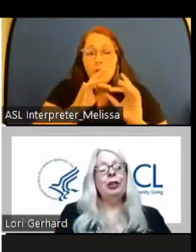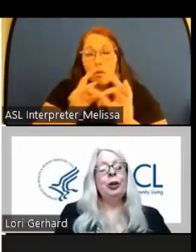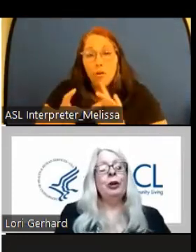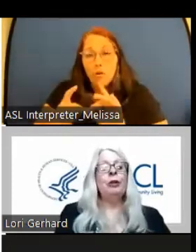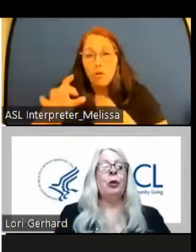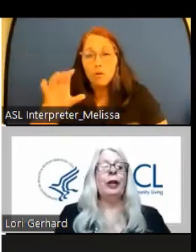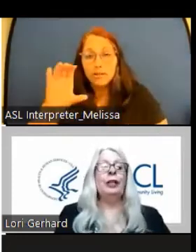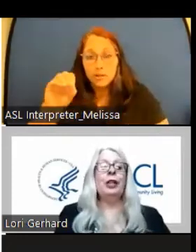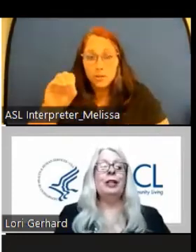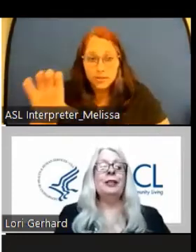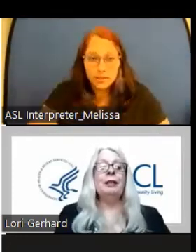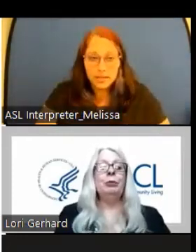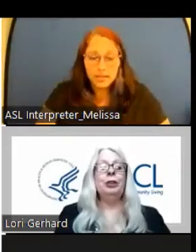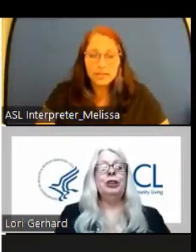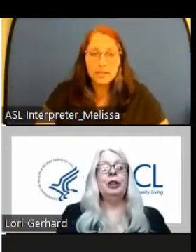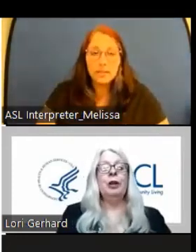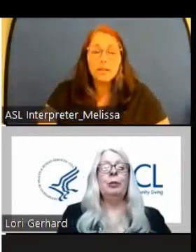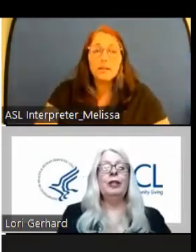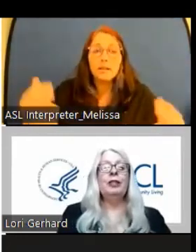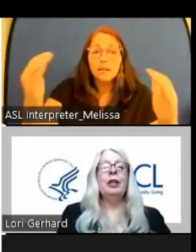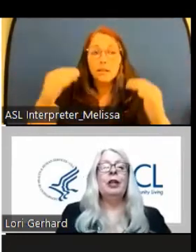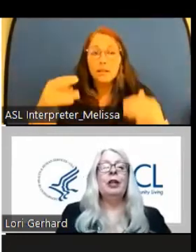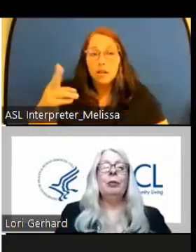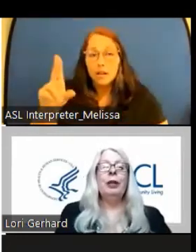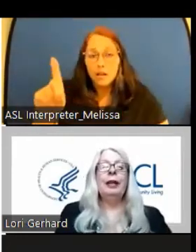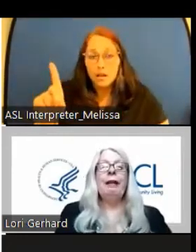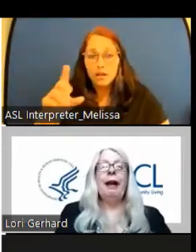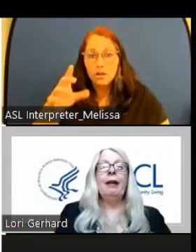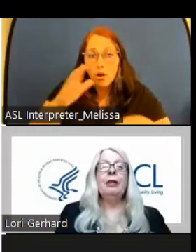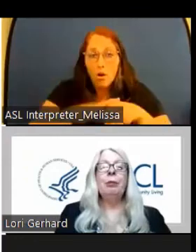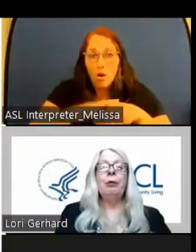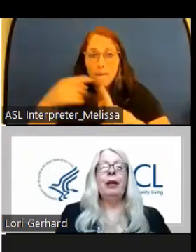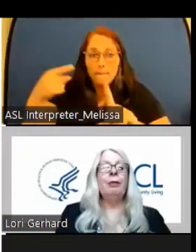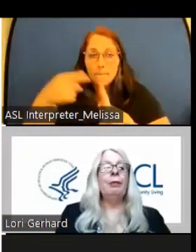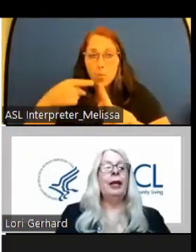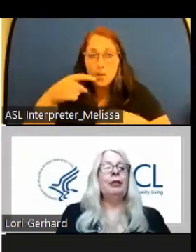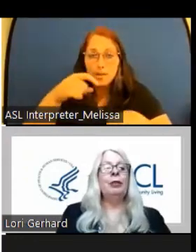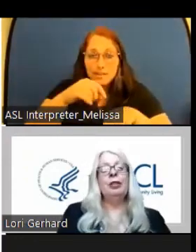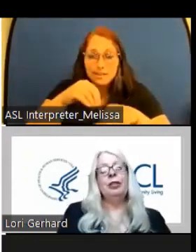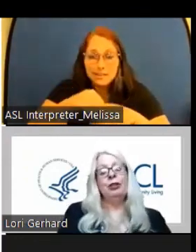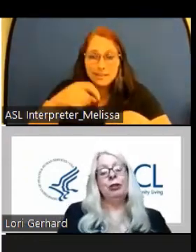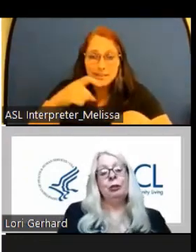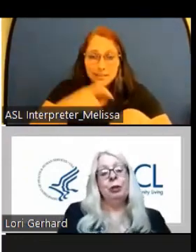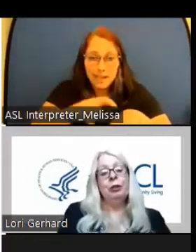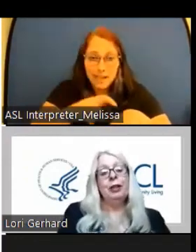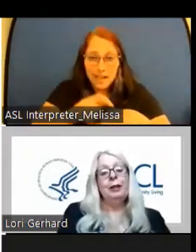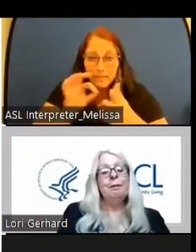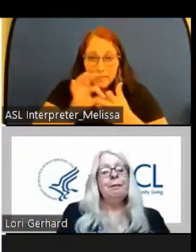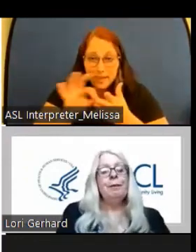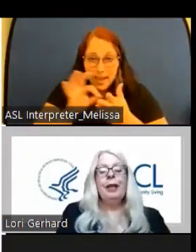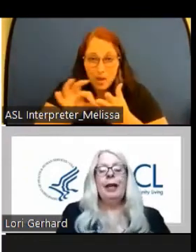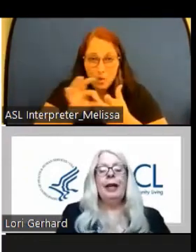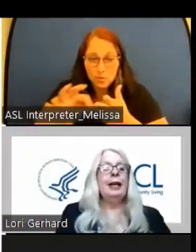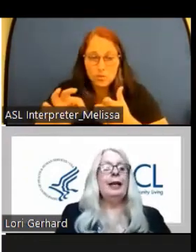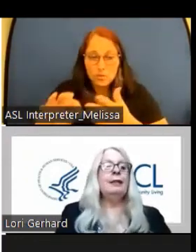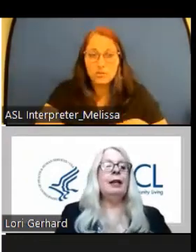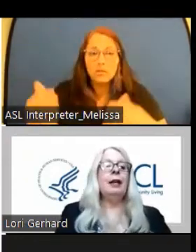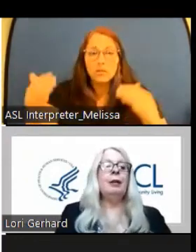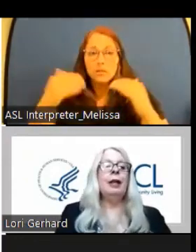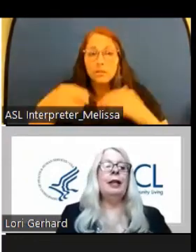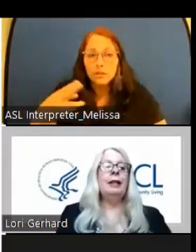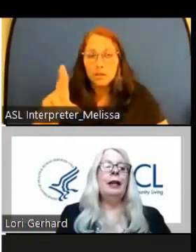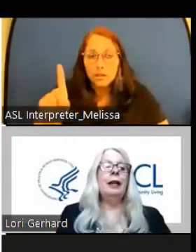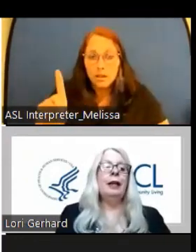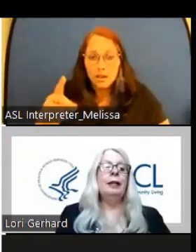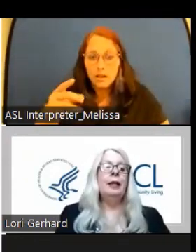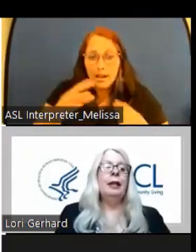inventory chart, or HIC, which is a homeless related housing program and units in your community. And